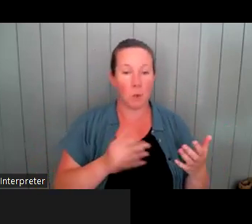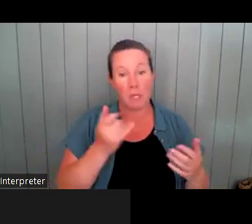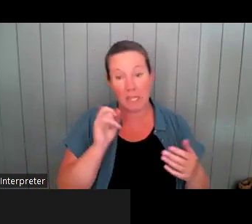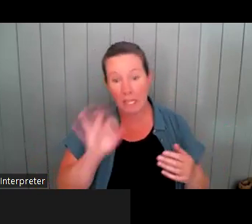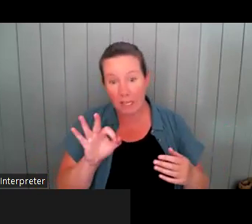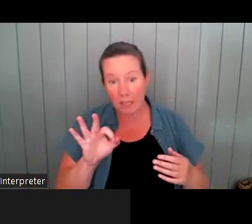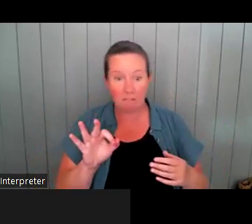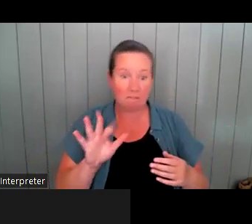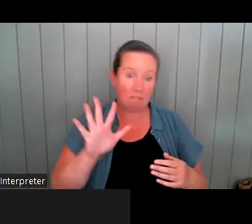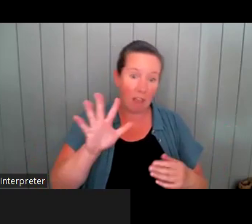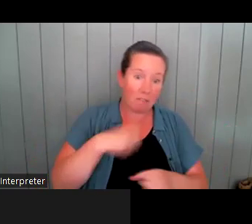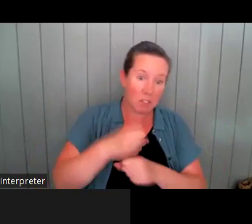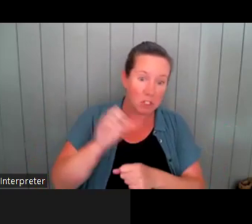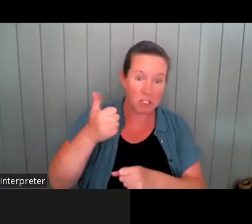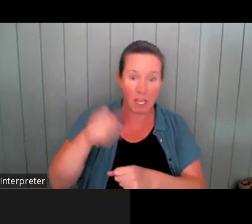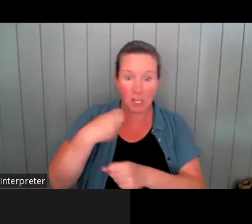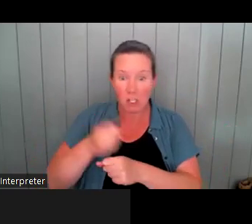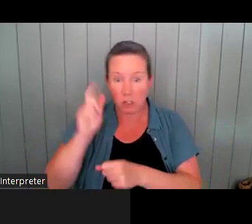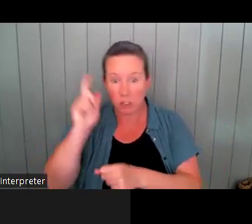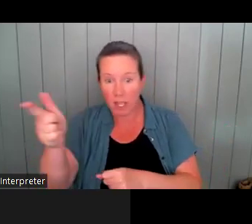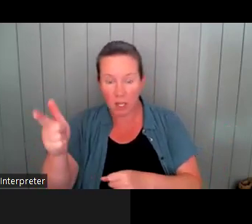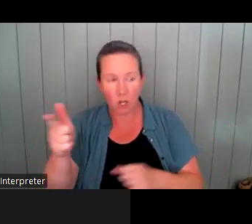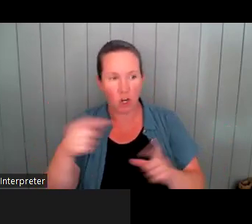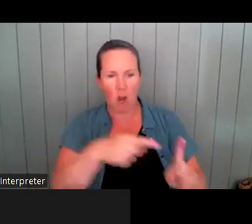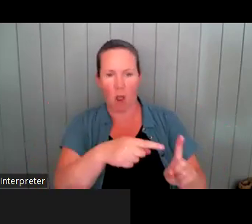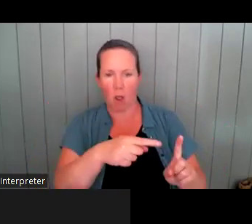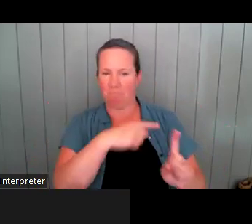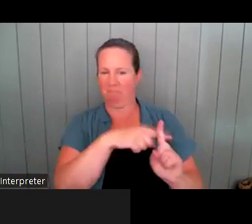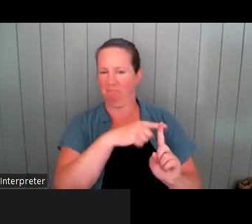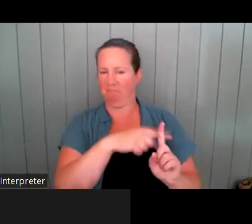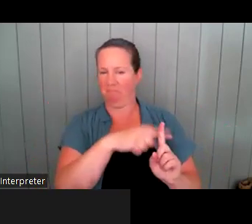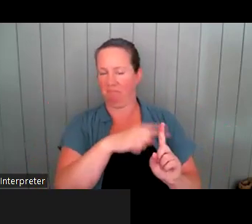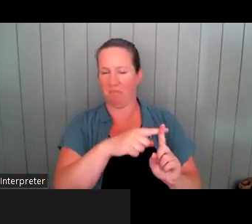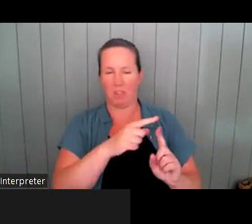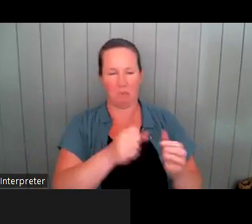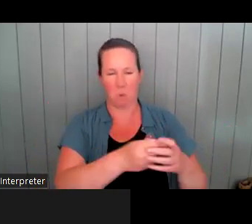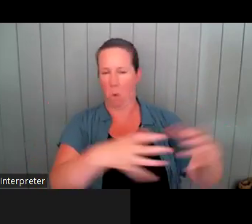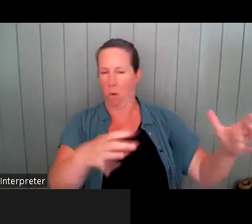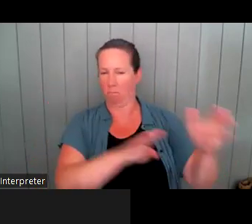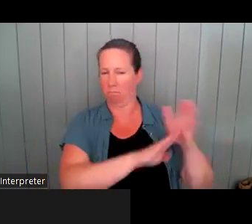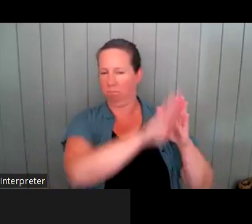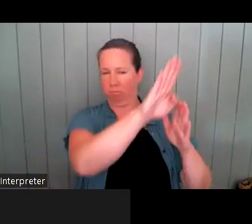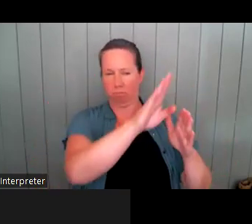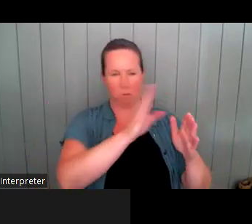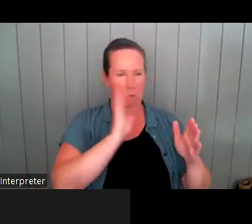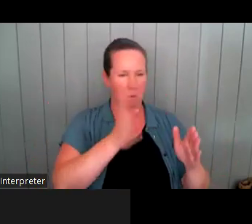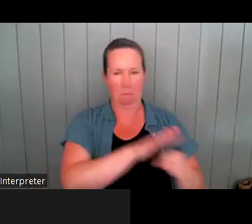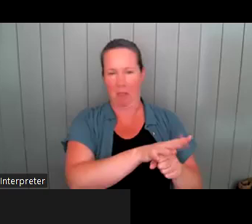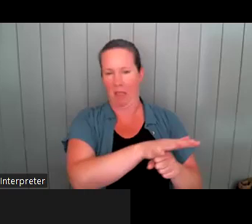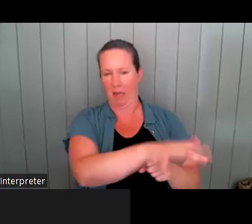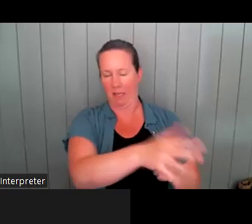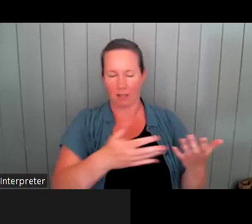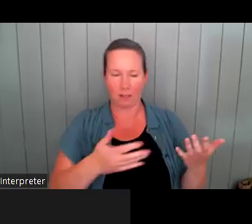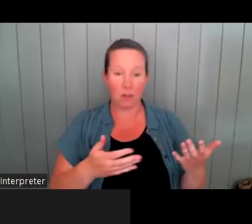might try something else. Maybe it's landscaping, and you learn, okay, well, this isn't really growing right now. It also